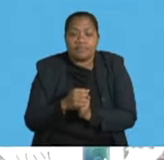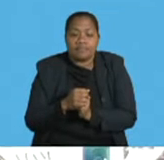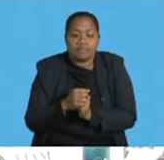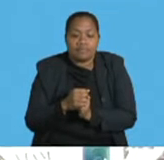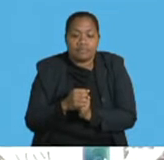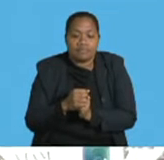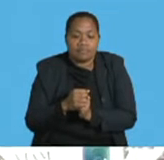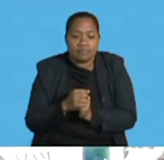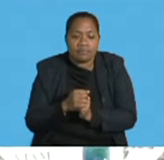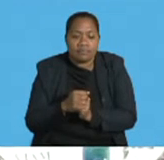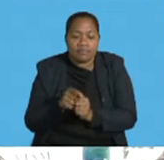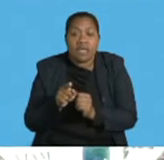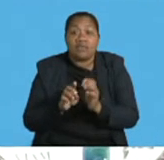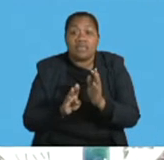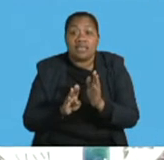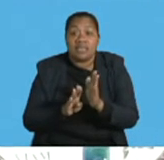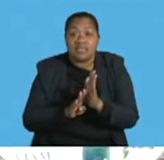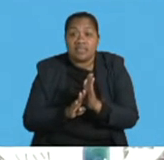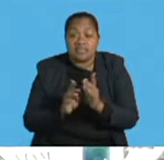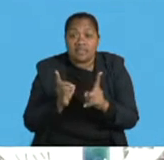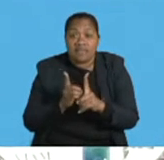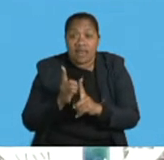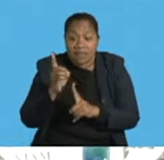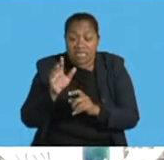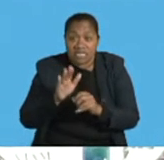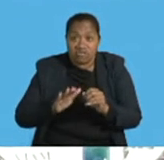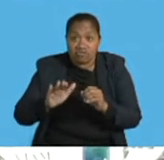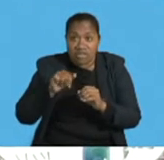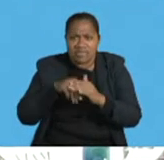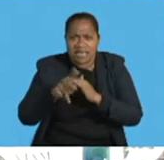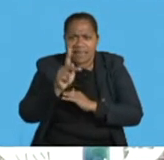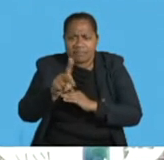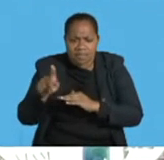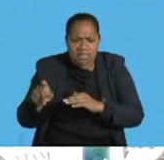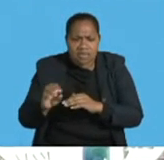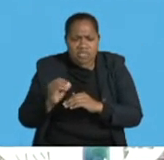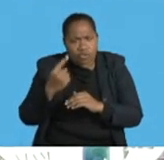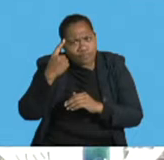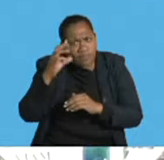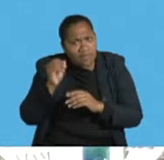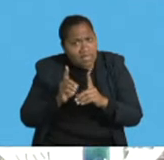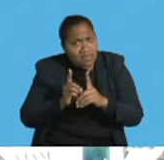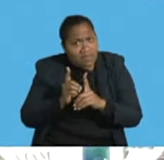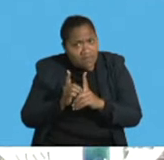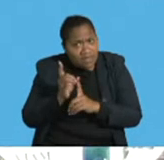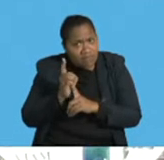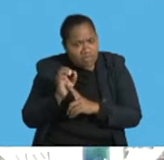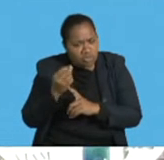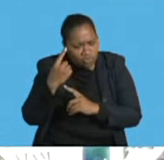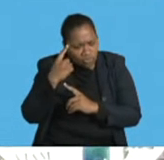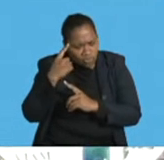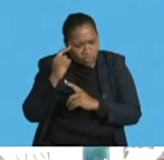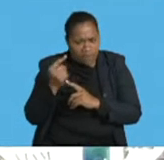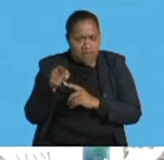or developmental stages across much of the Pacific, and considerable development is required before economically